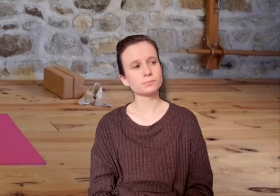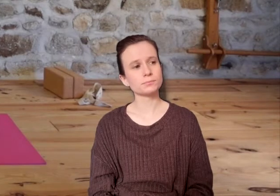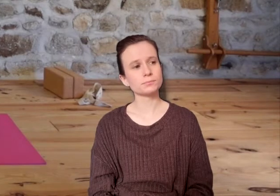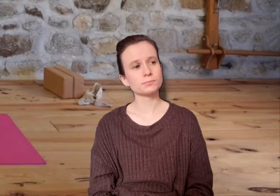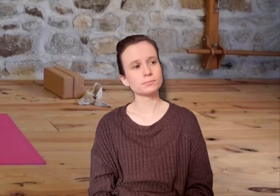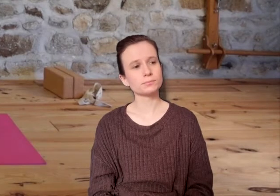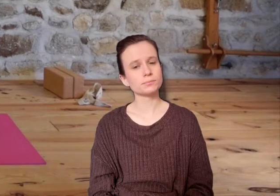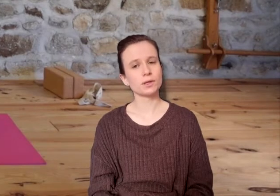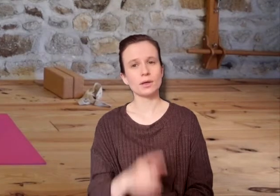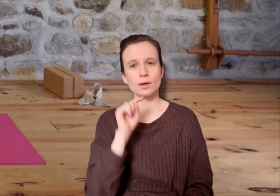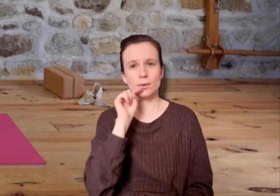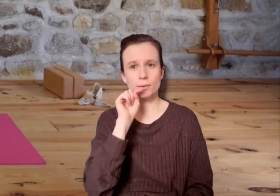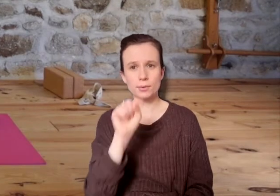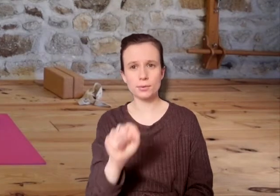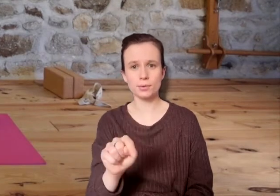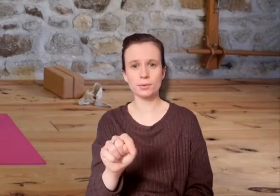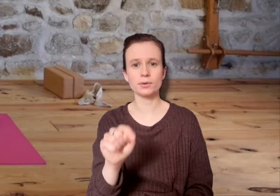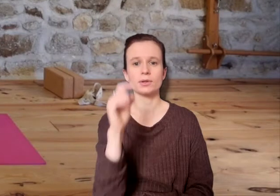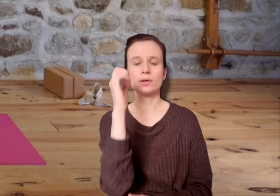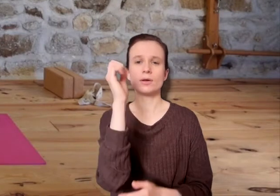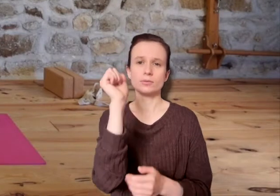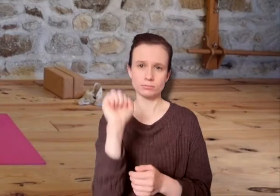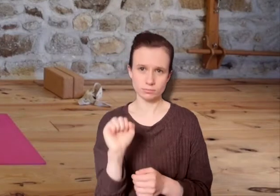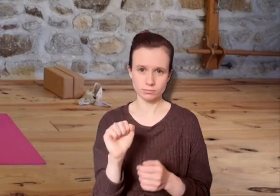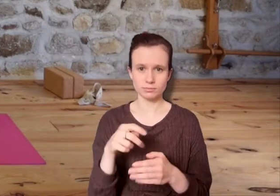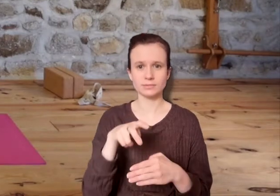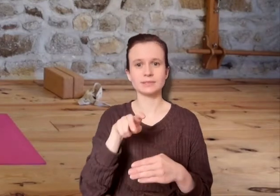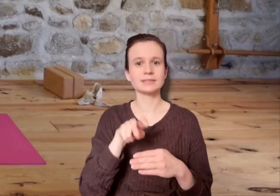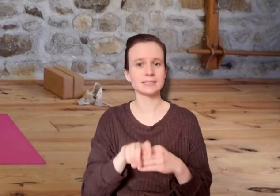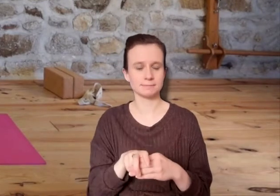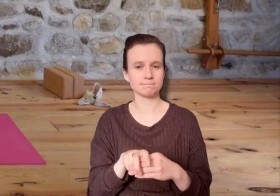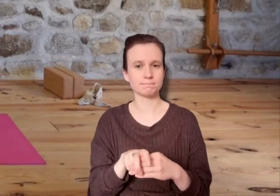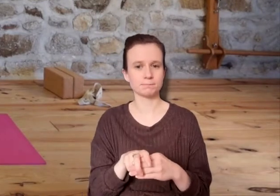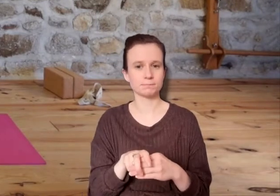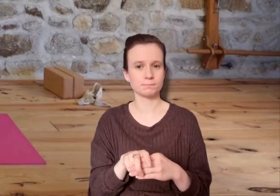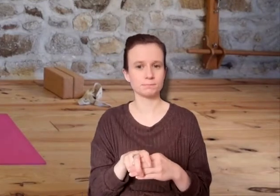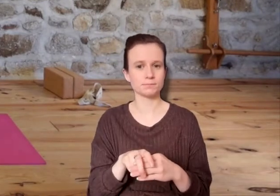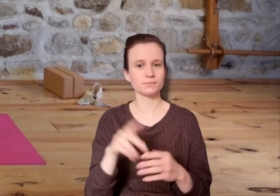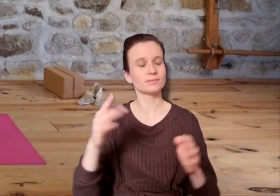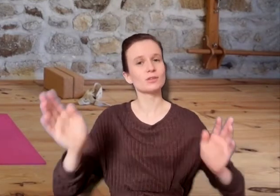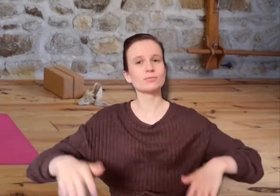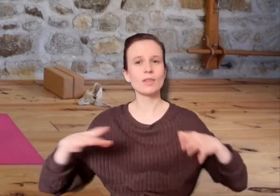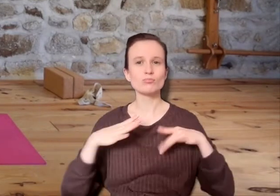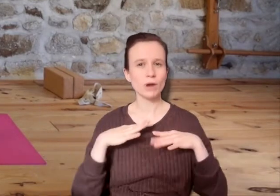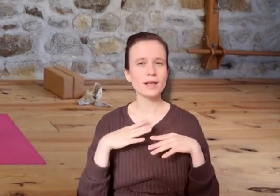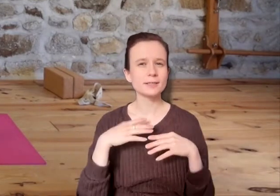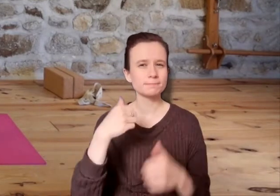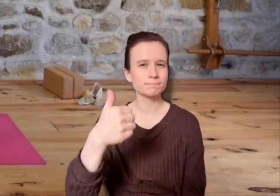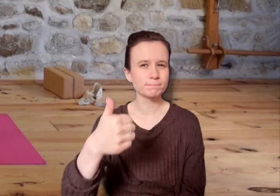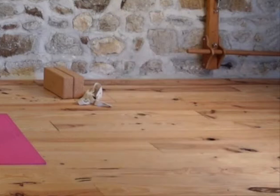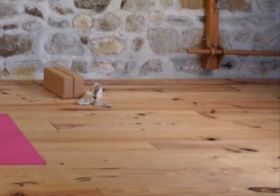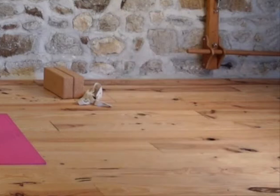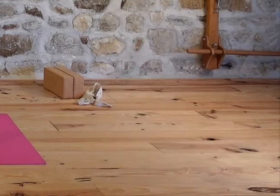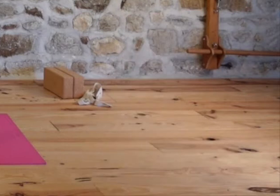And on your exhale, we're going to place the bum back down and just take a break. Maybe a lot of